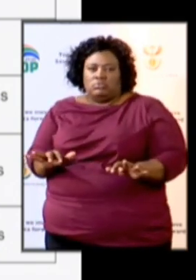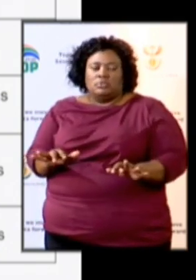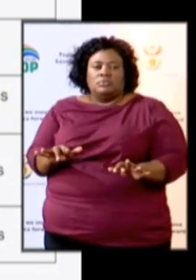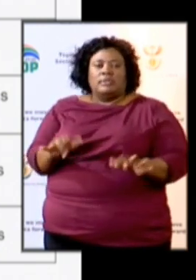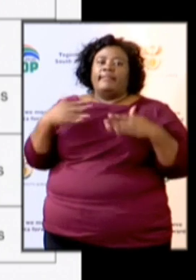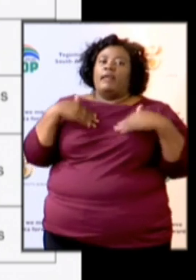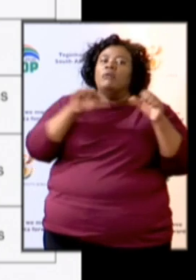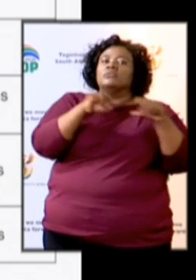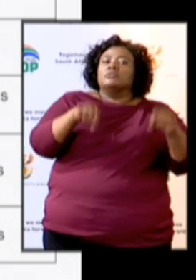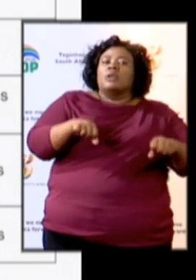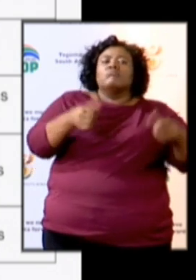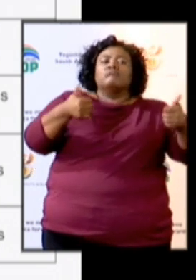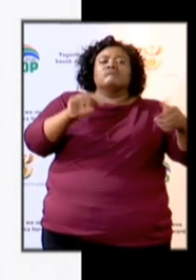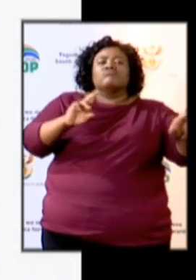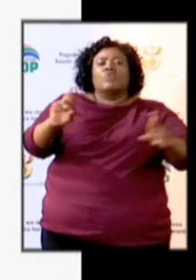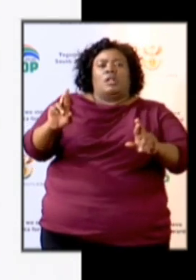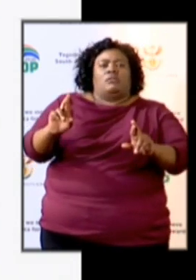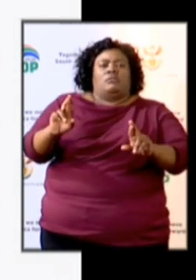readiness.